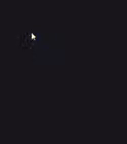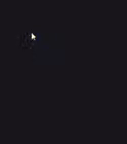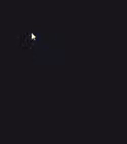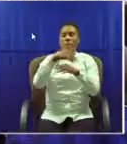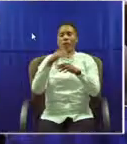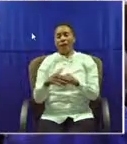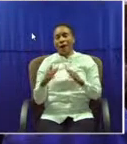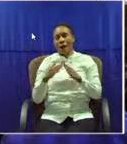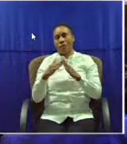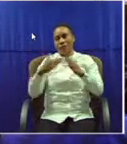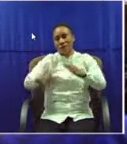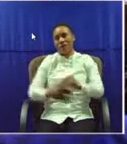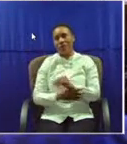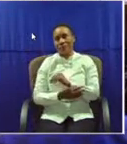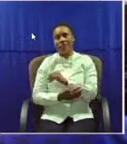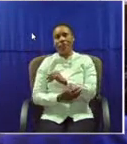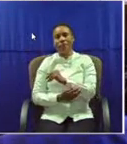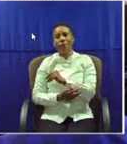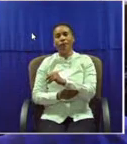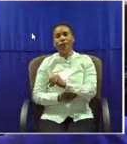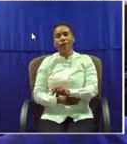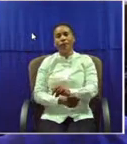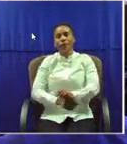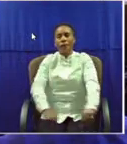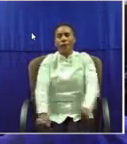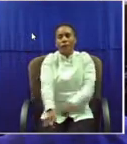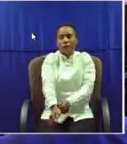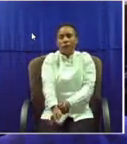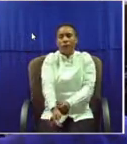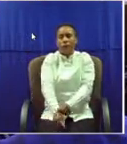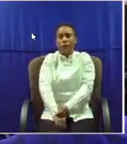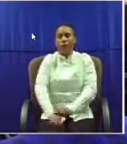speaker. We touched. Yeah. Order, speaker. This,